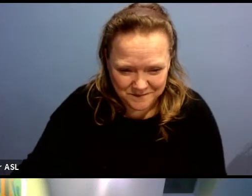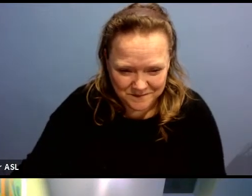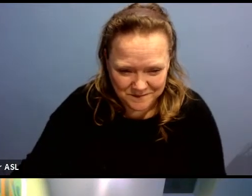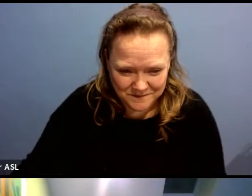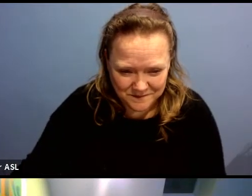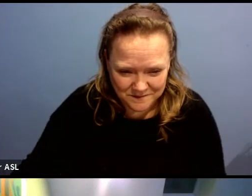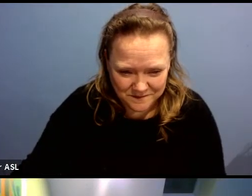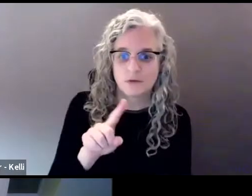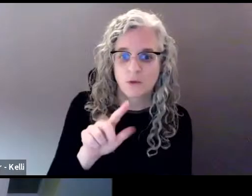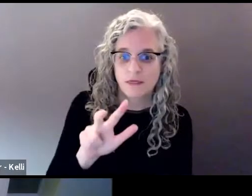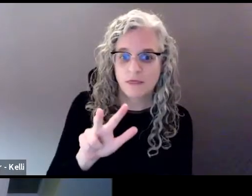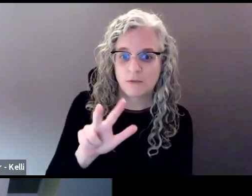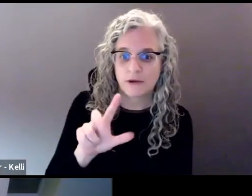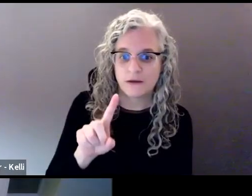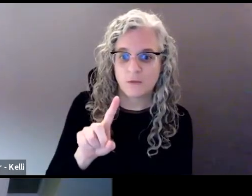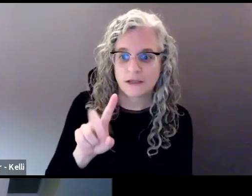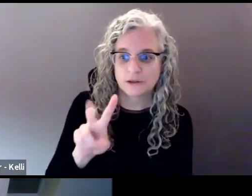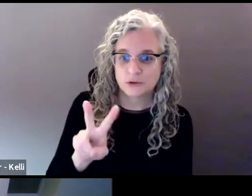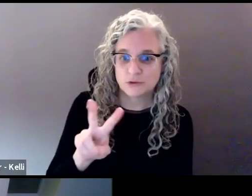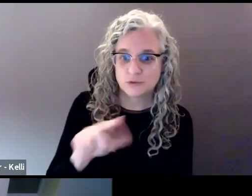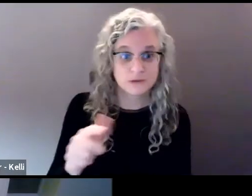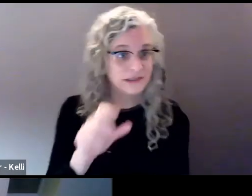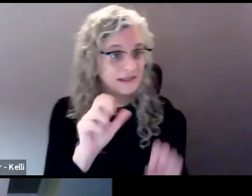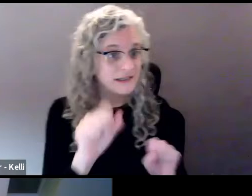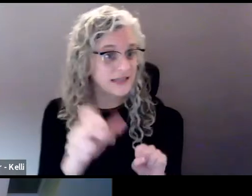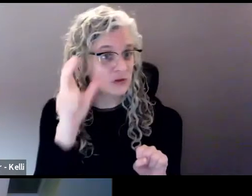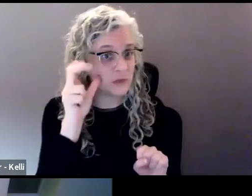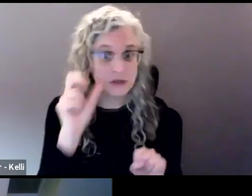Hello, can you hear me? We can. Welcome.